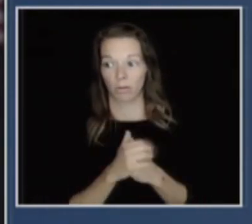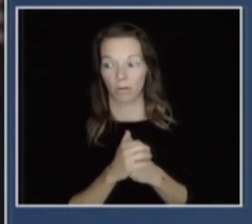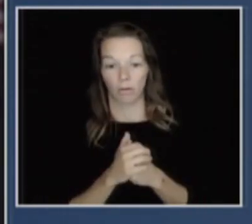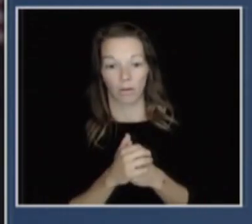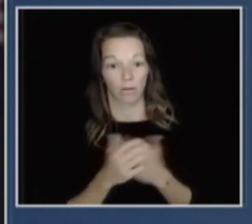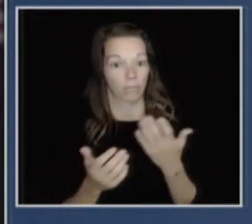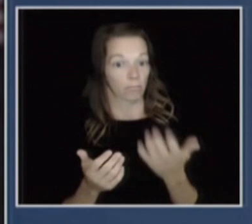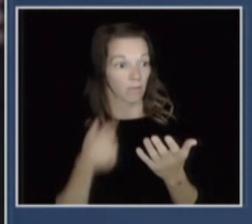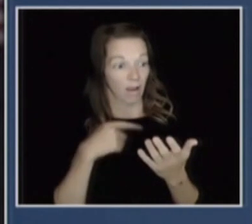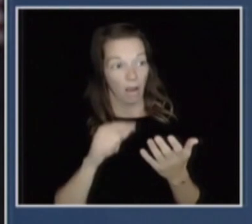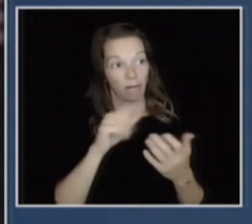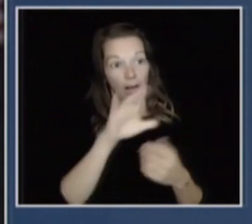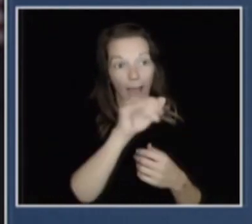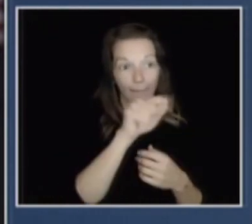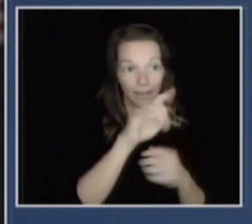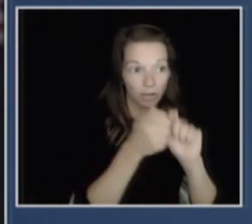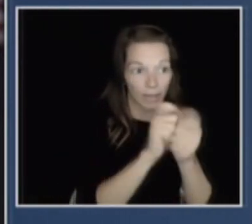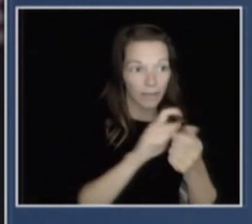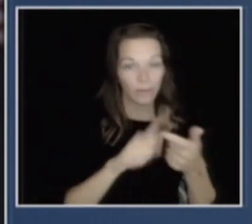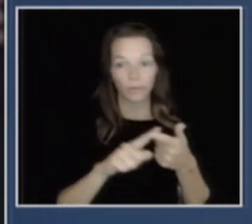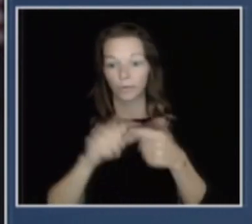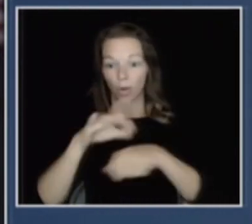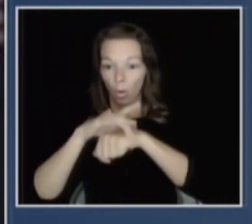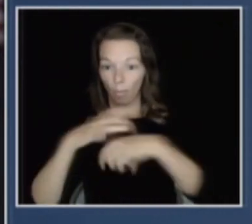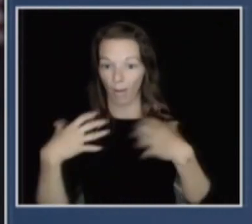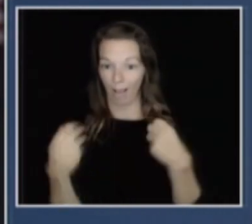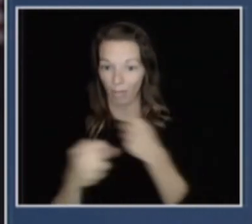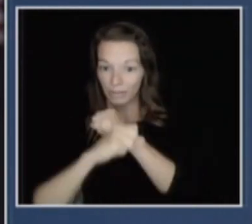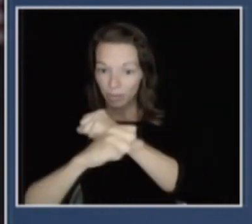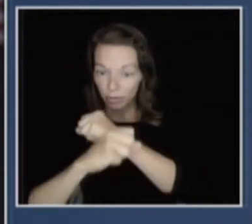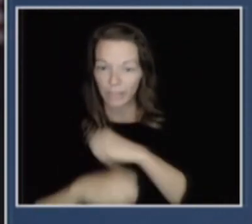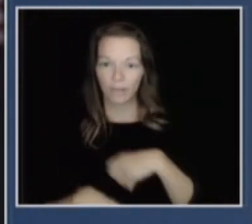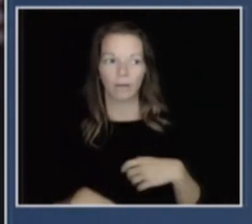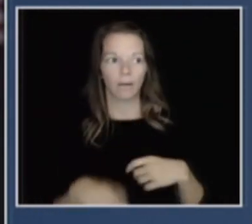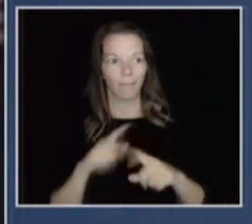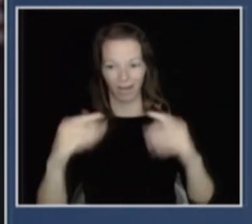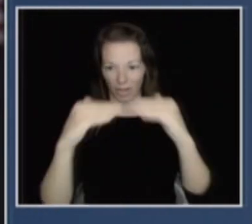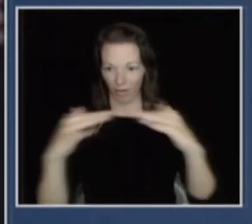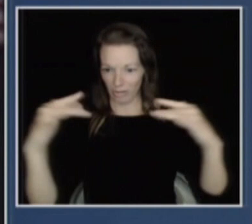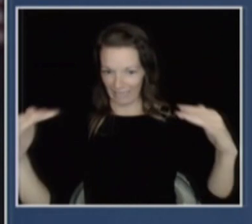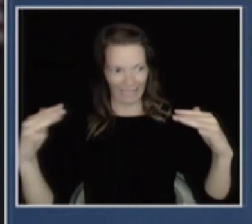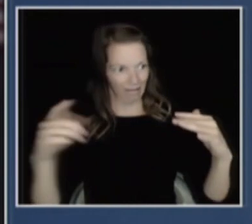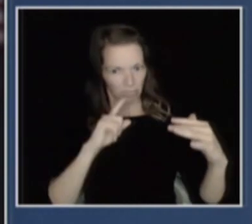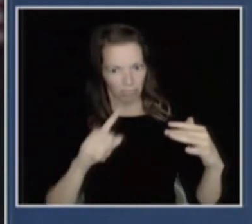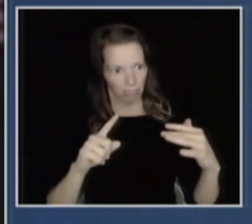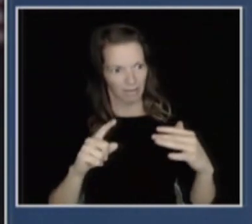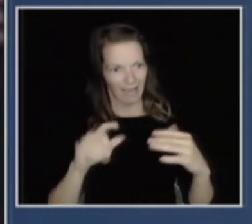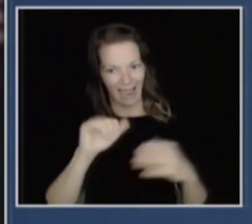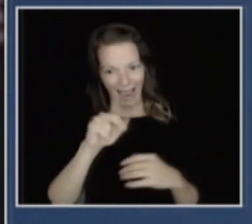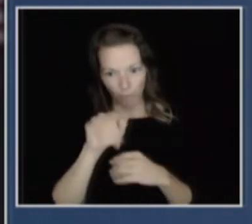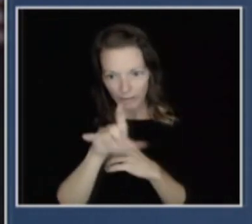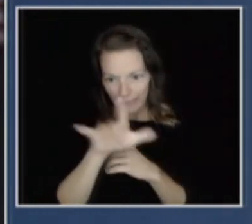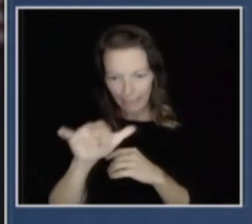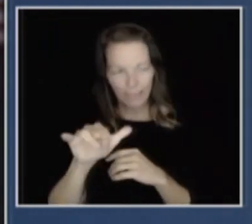health security. And strengthening our democracies where diversity is our mutual strength and where we have an